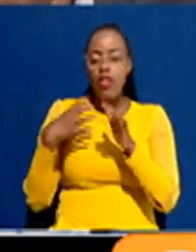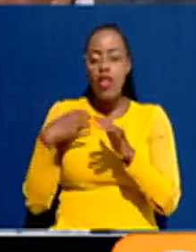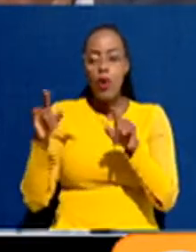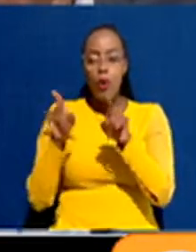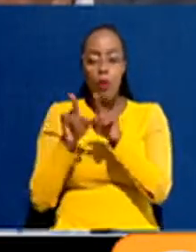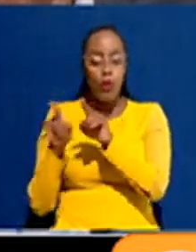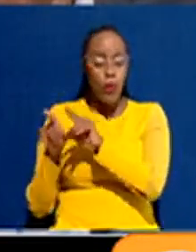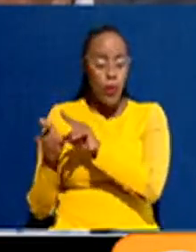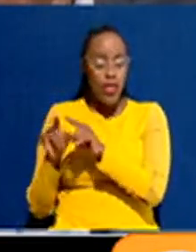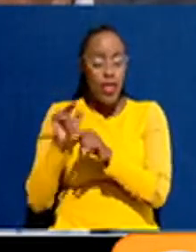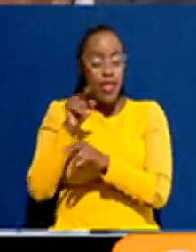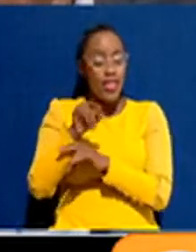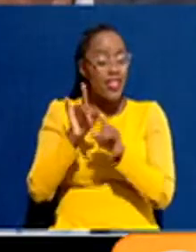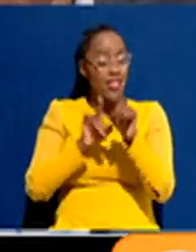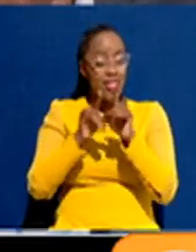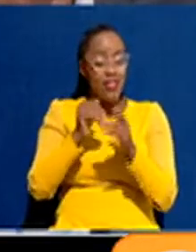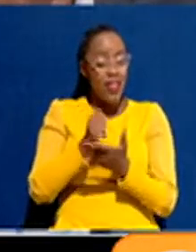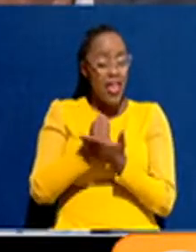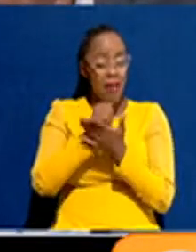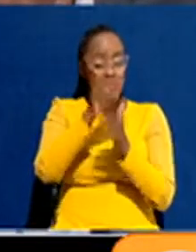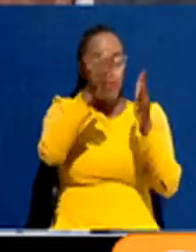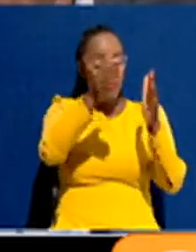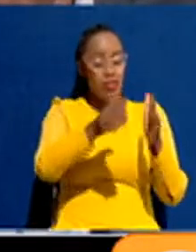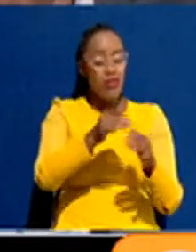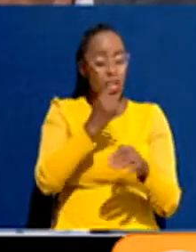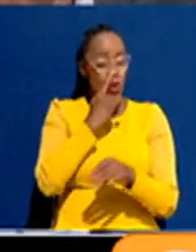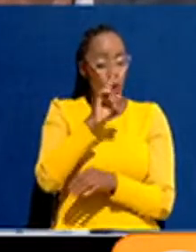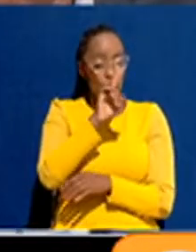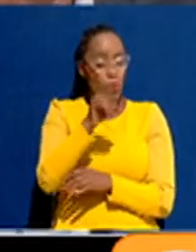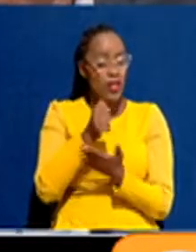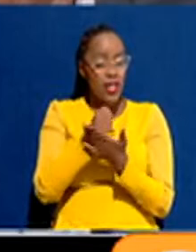Does this trip do anything for him at home?